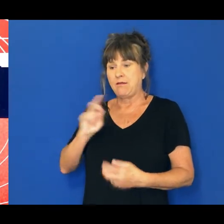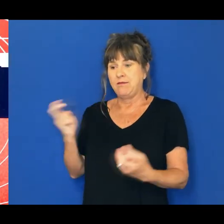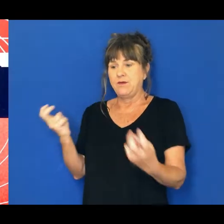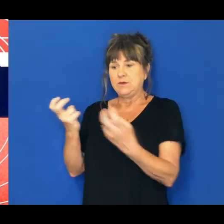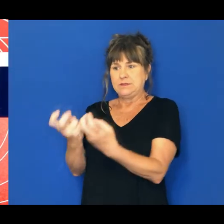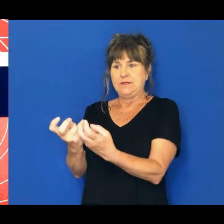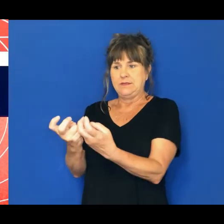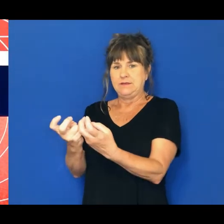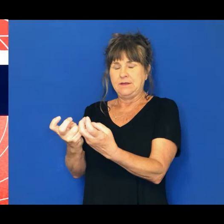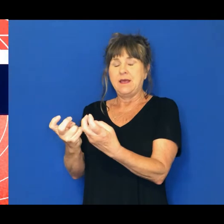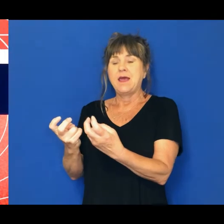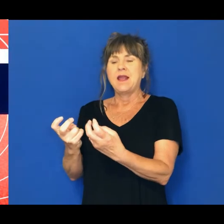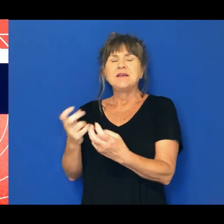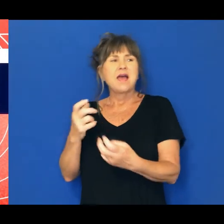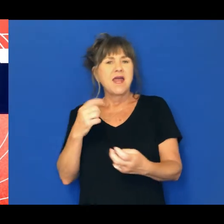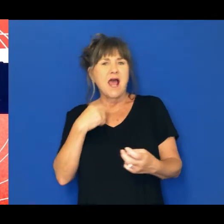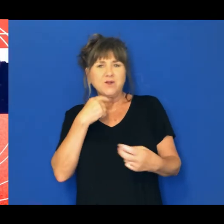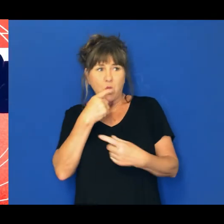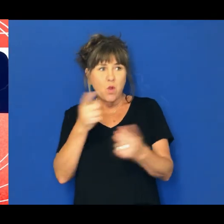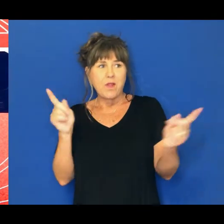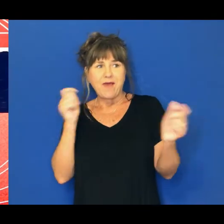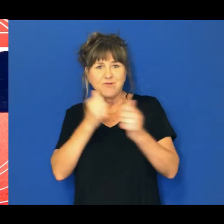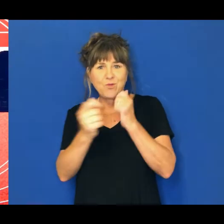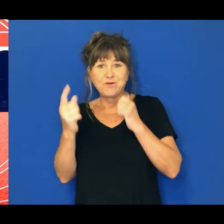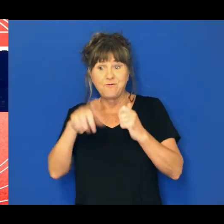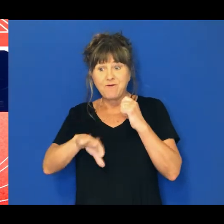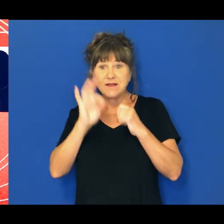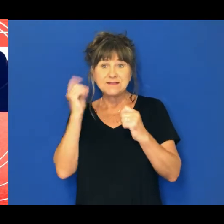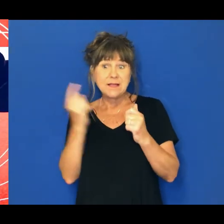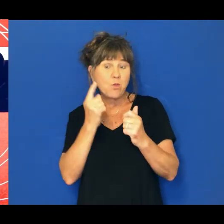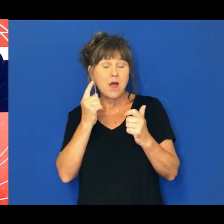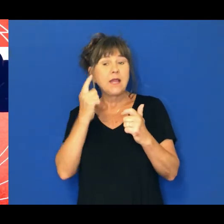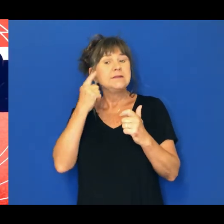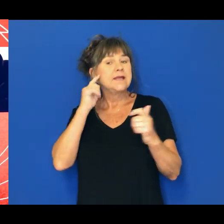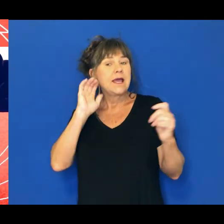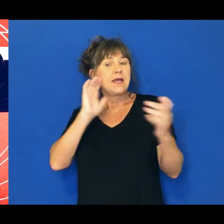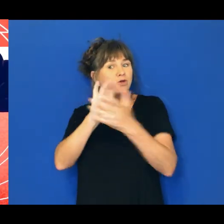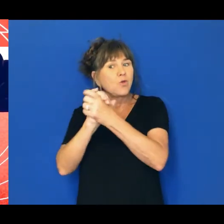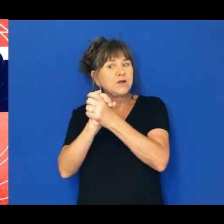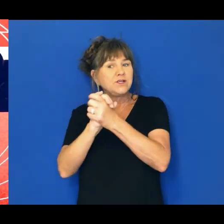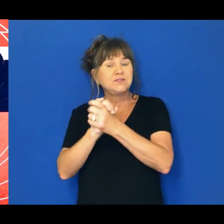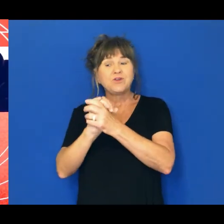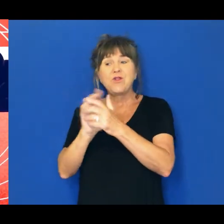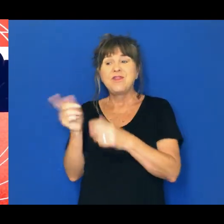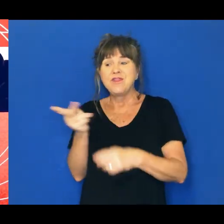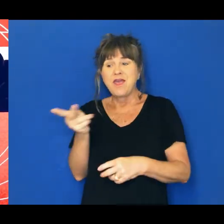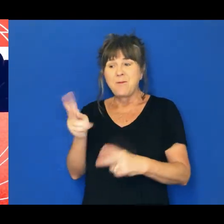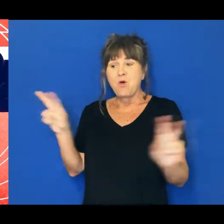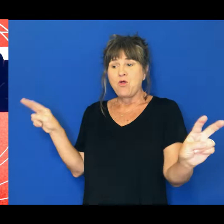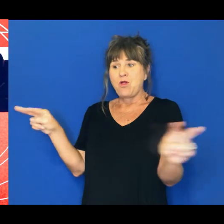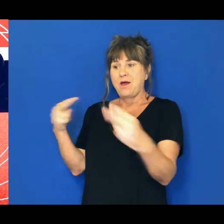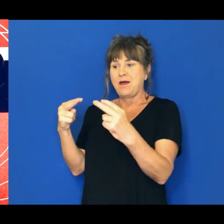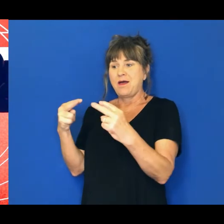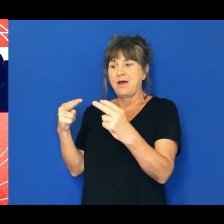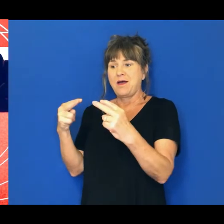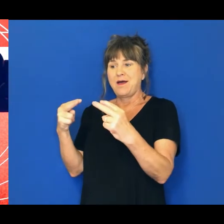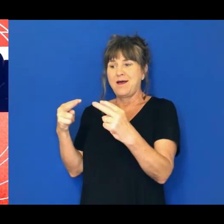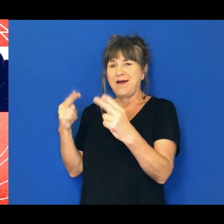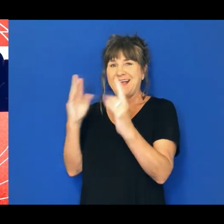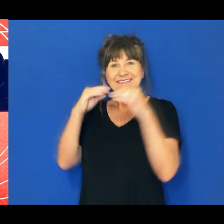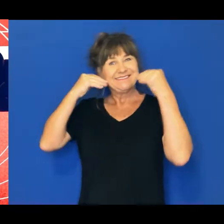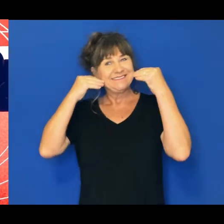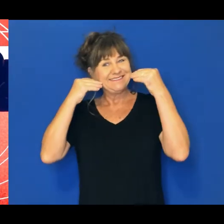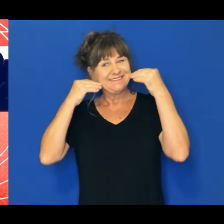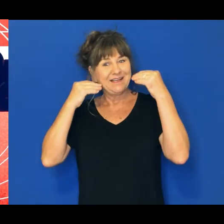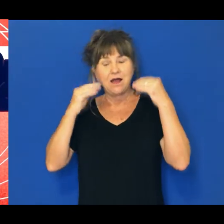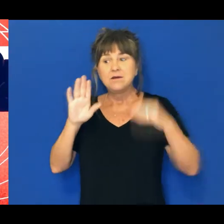by themselves. And I said, you know, find somebody next to you and just tell them congratulations. So he turned to her, and she turned to him, and they both looked happily surprised. They